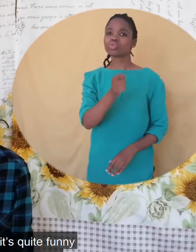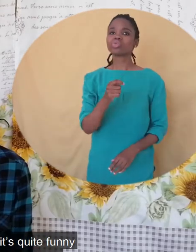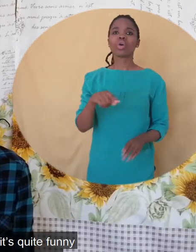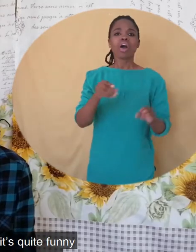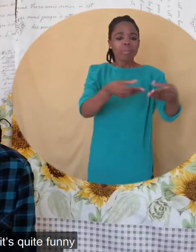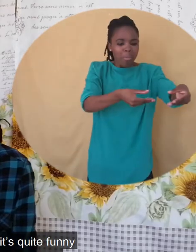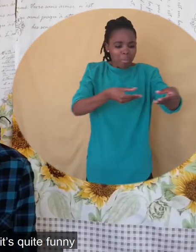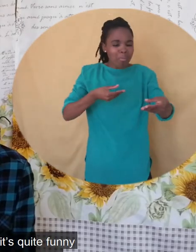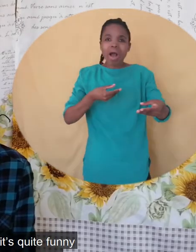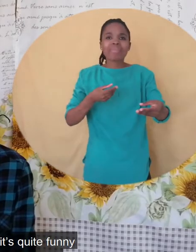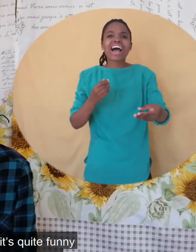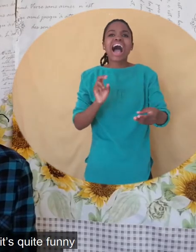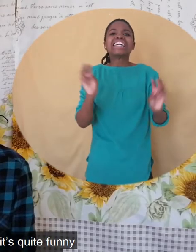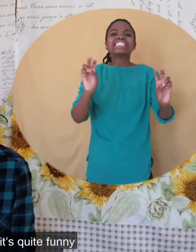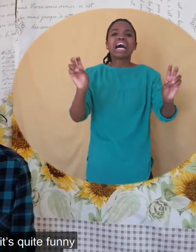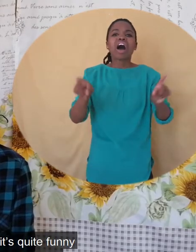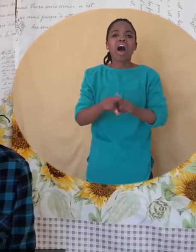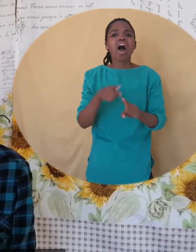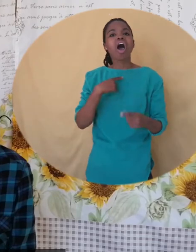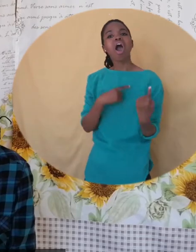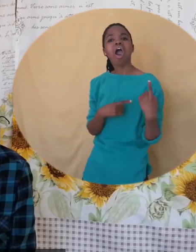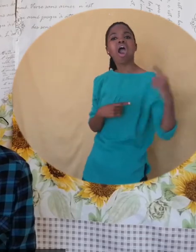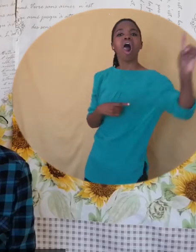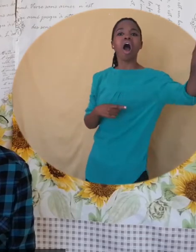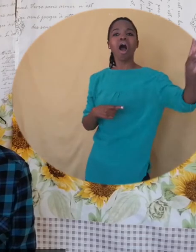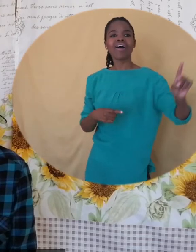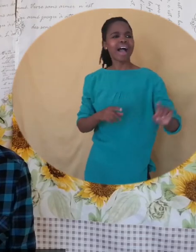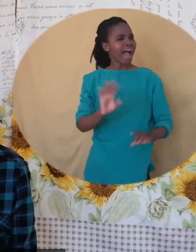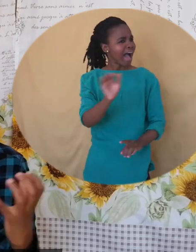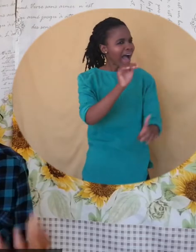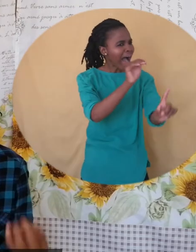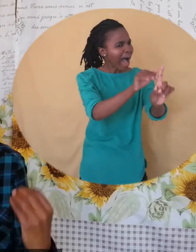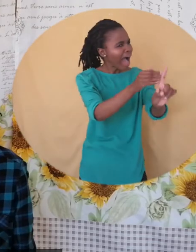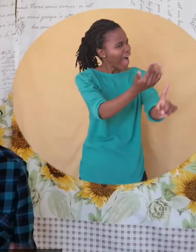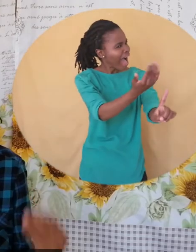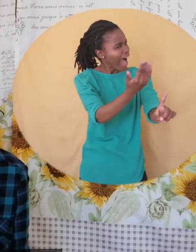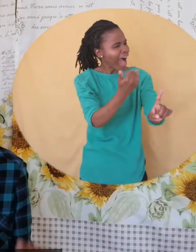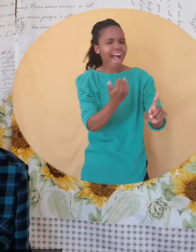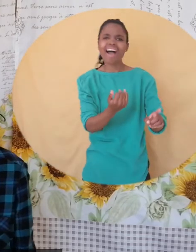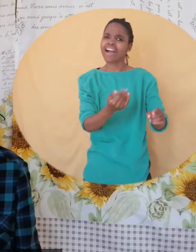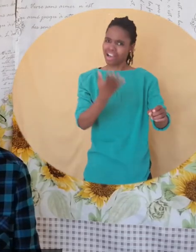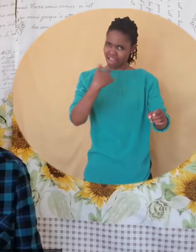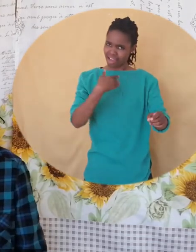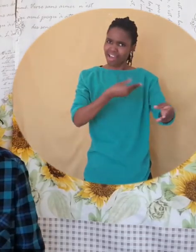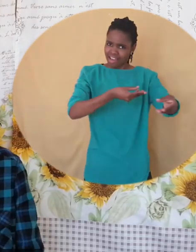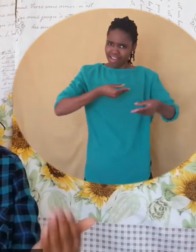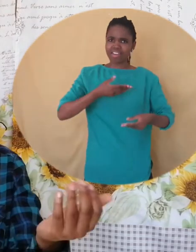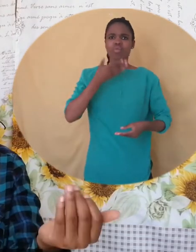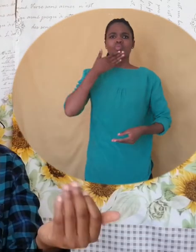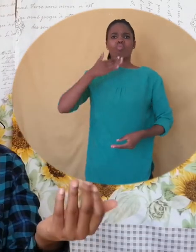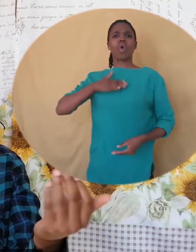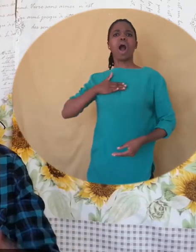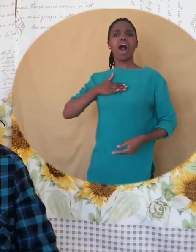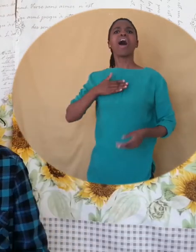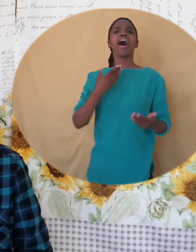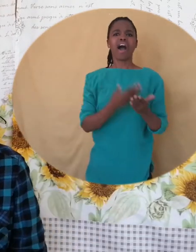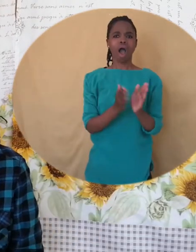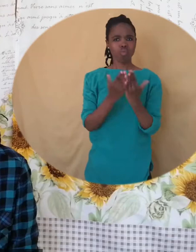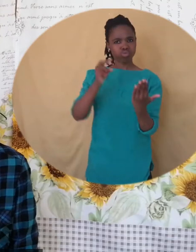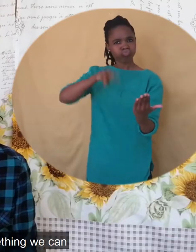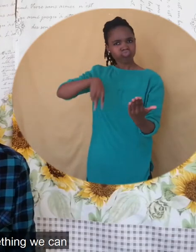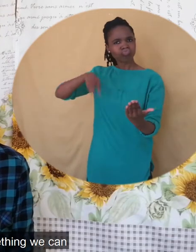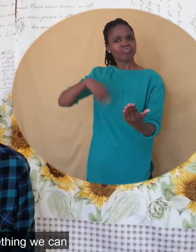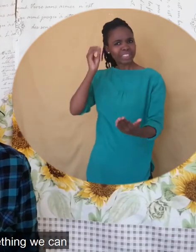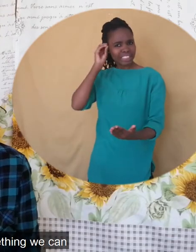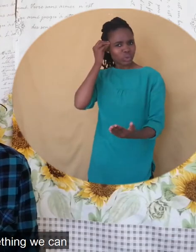because the person that I got this from, you know, they were about to throw the book away. How do you throw a book away, guys? And it's like, bring the book here, you